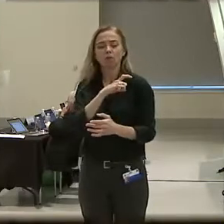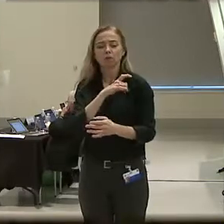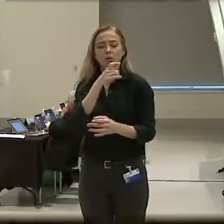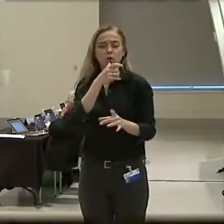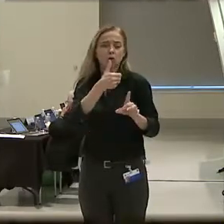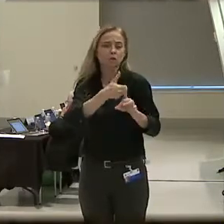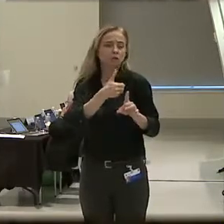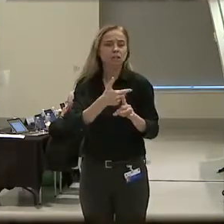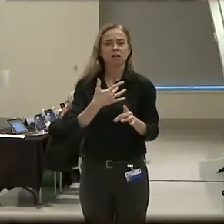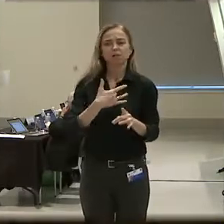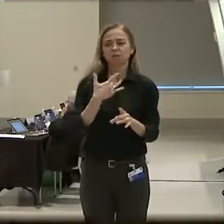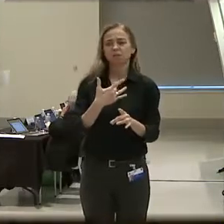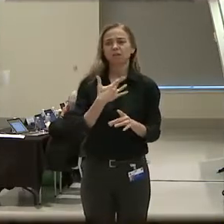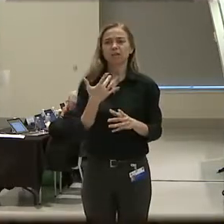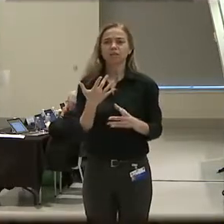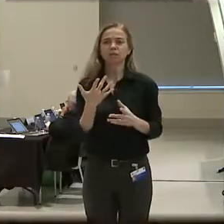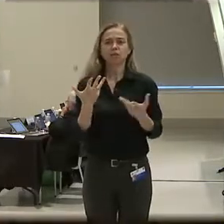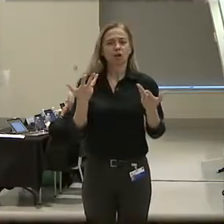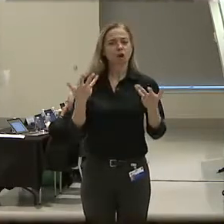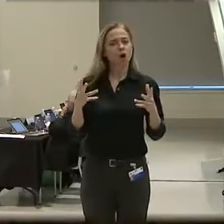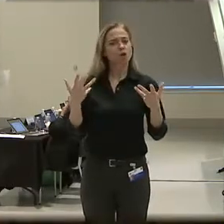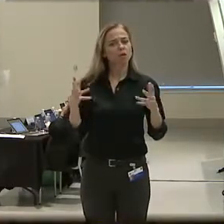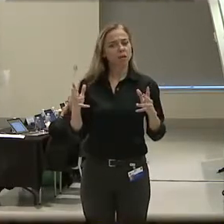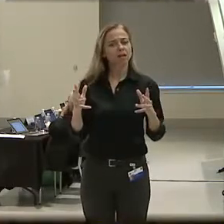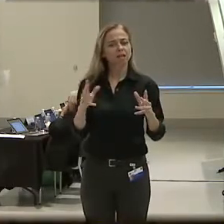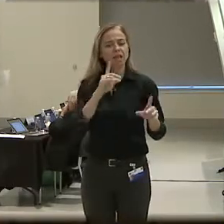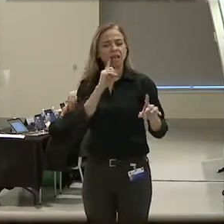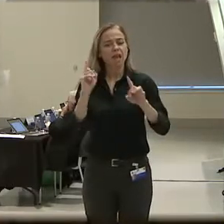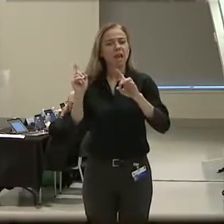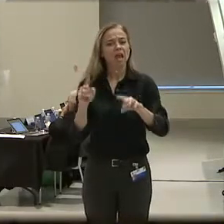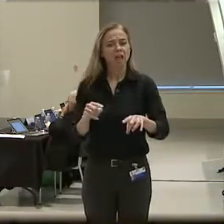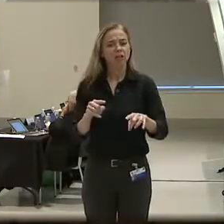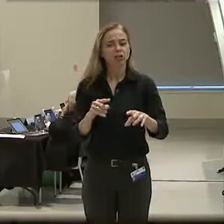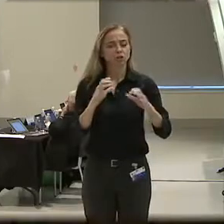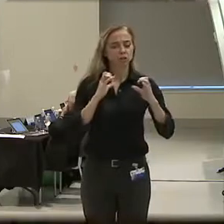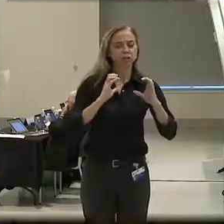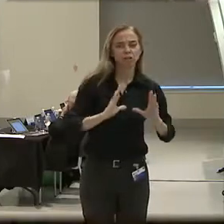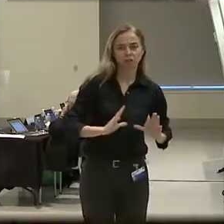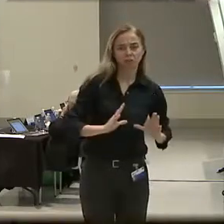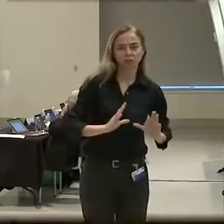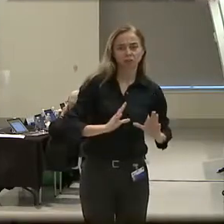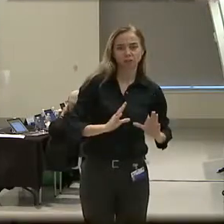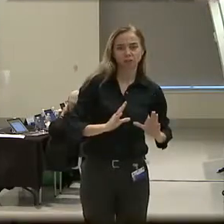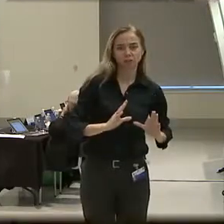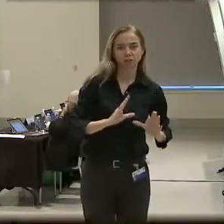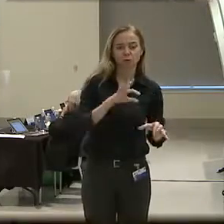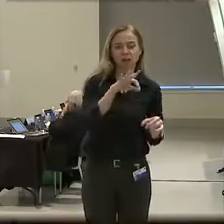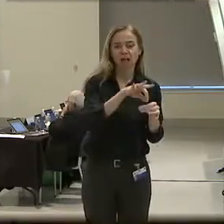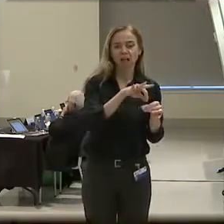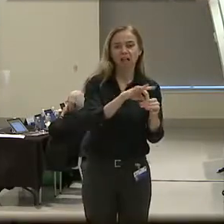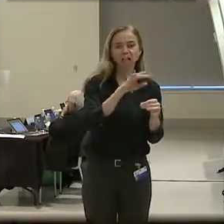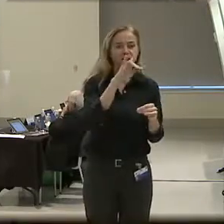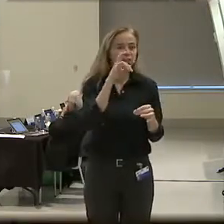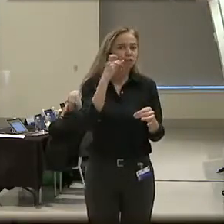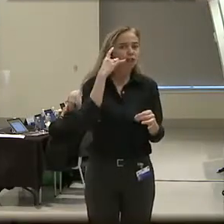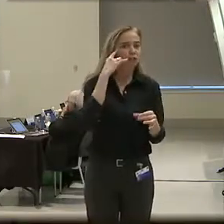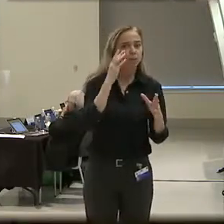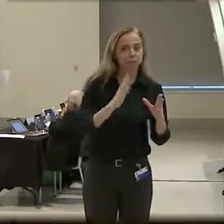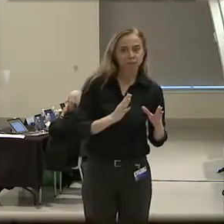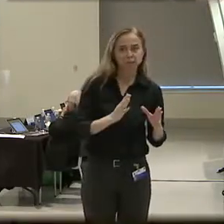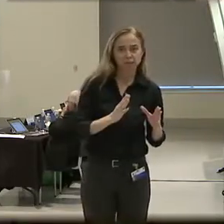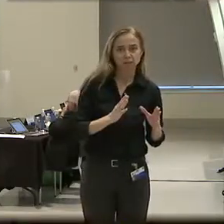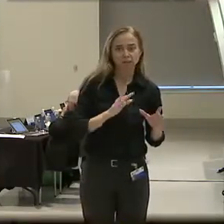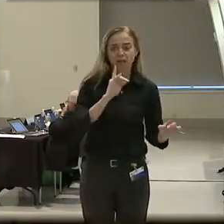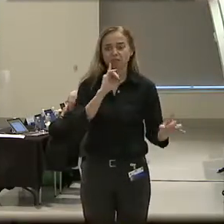like, you know, they already answer to civilians in the form of an elected government that they work for.